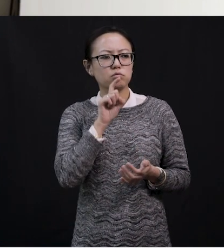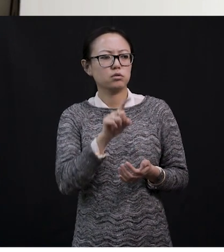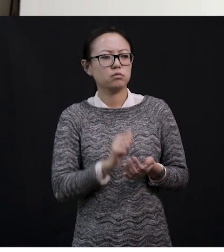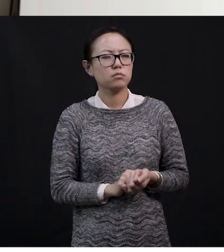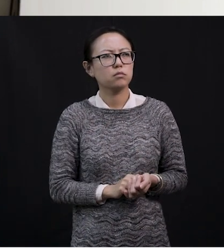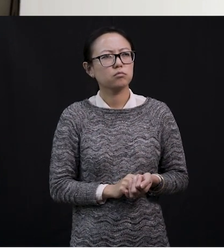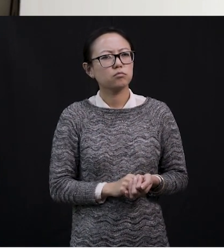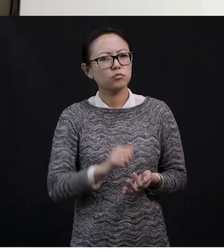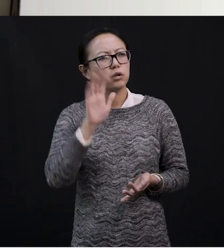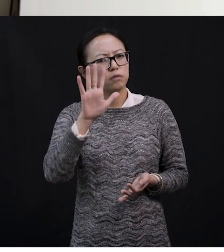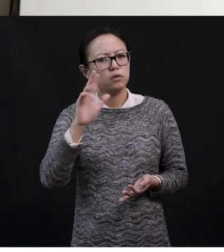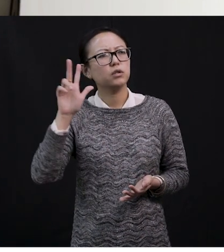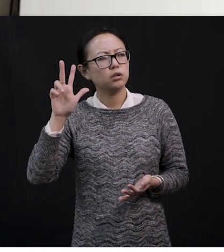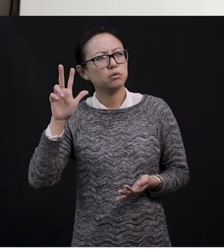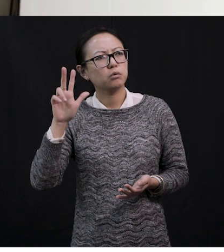very sure.